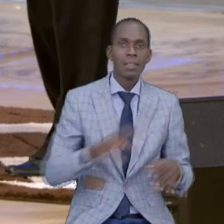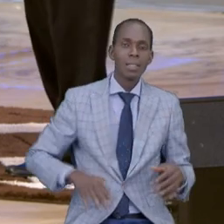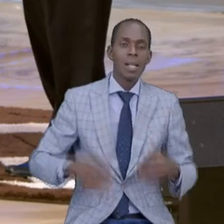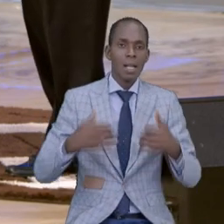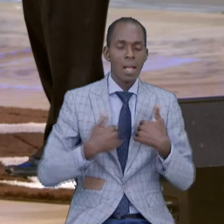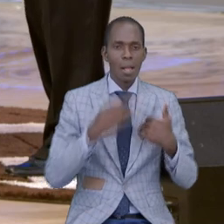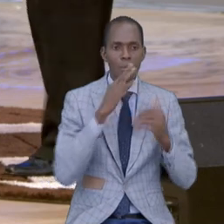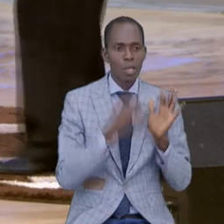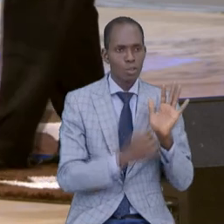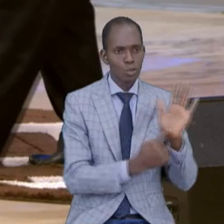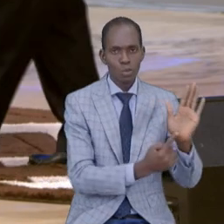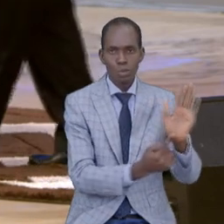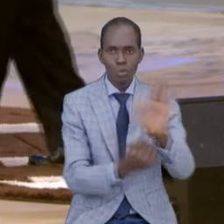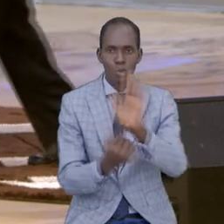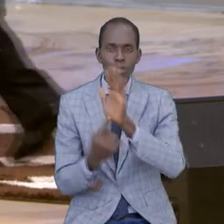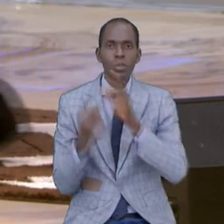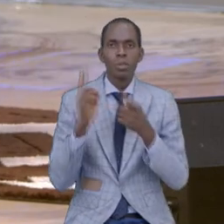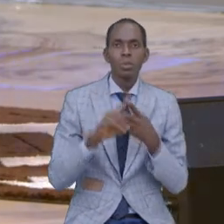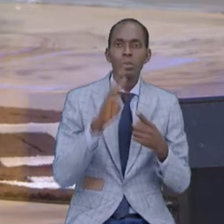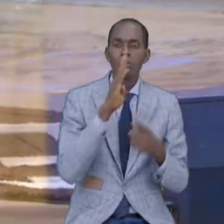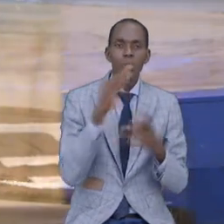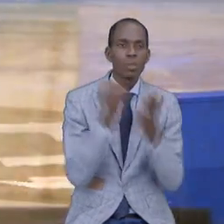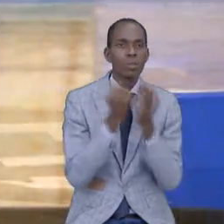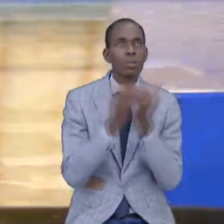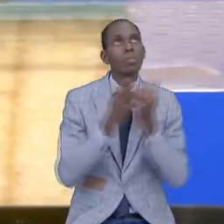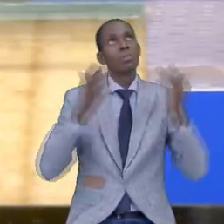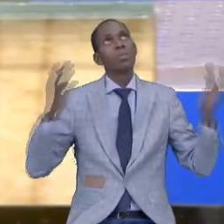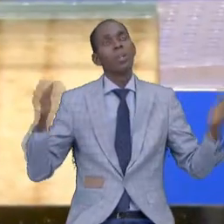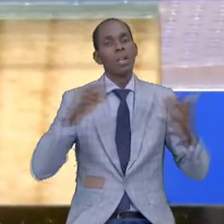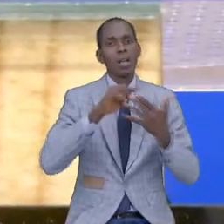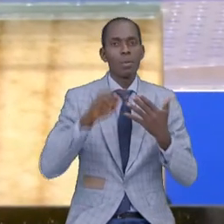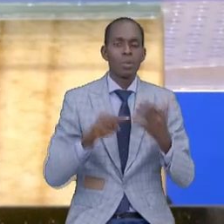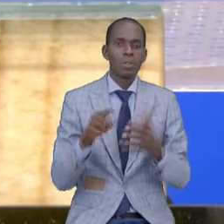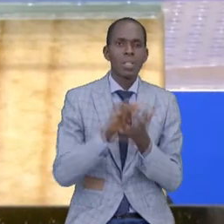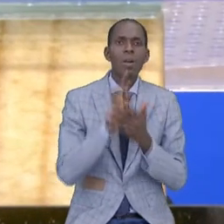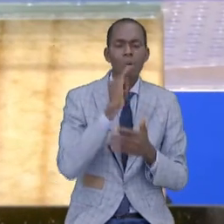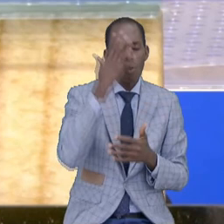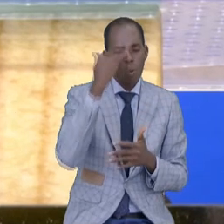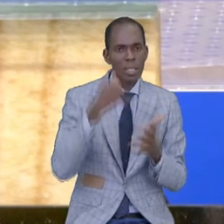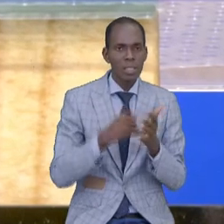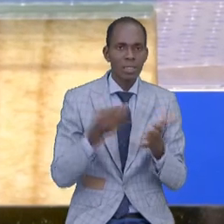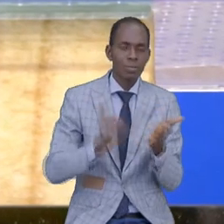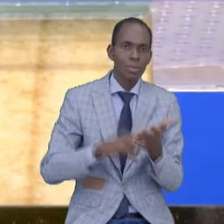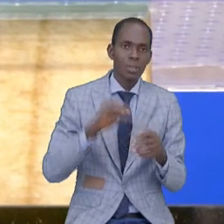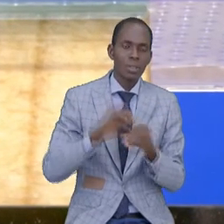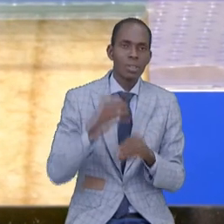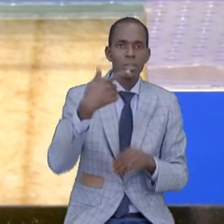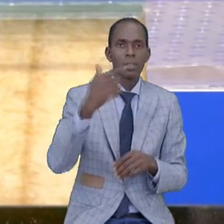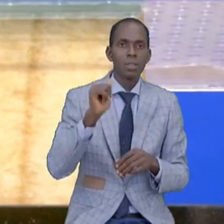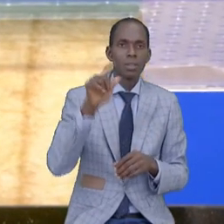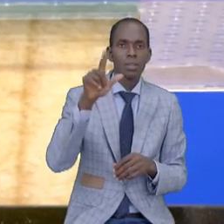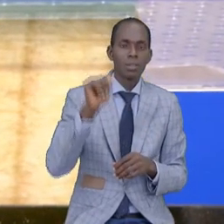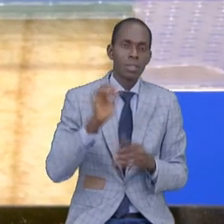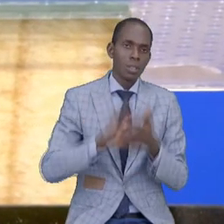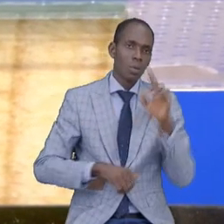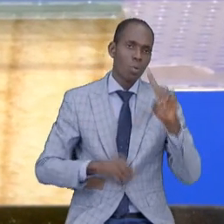to be crucified among them. That's why he said in chapter 1, Galatians chapter 1,